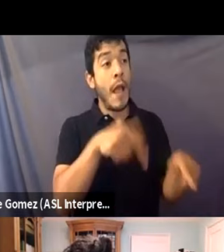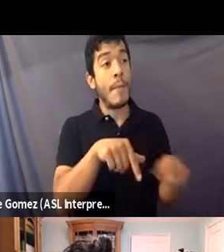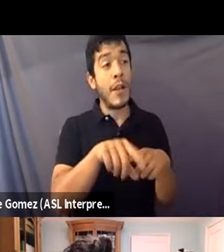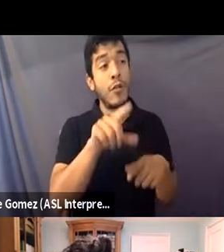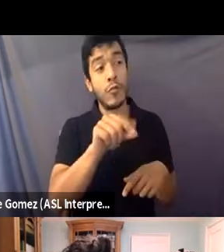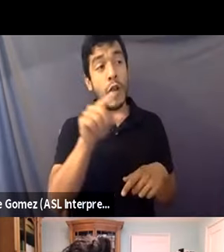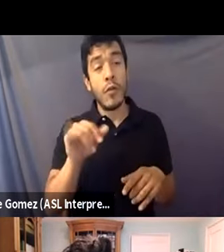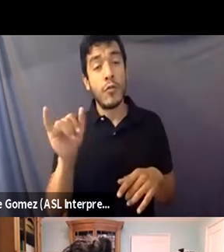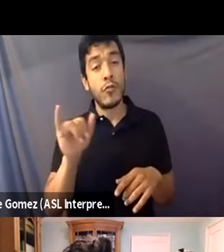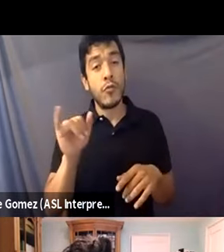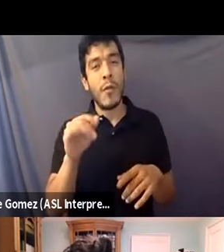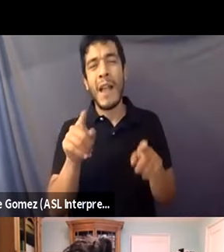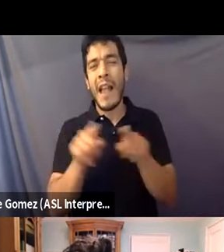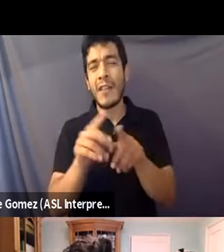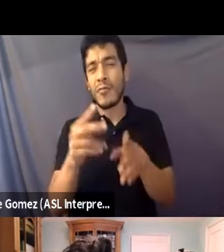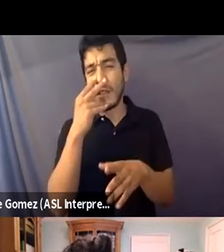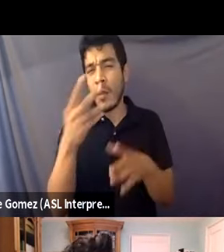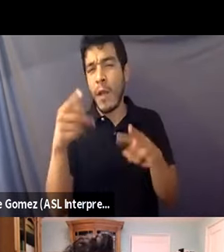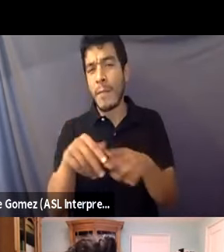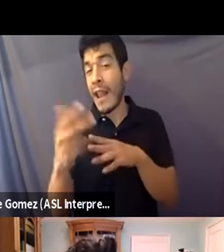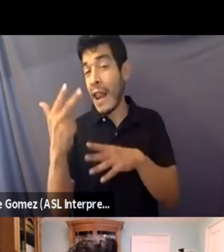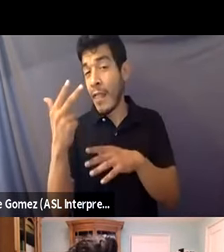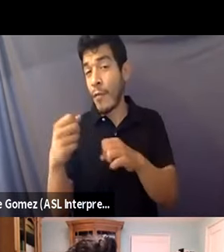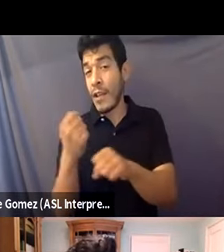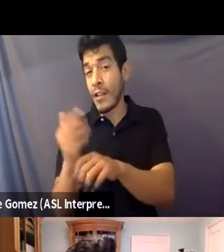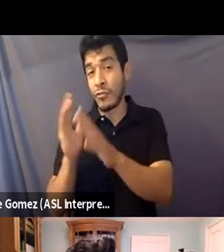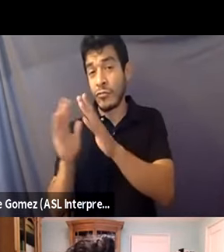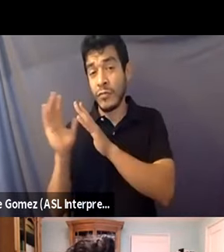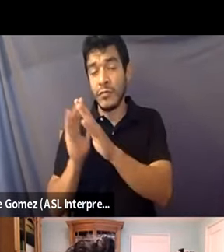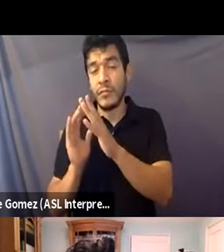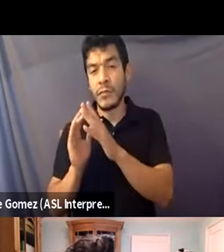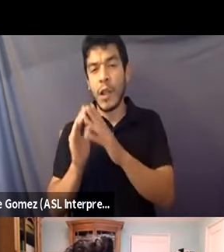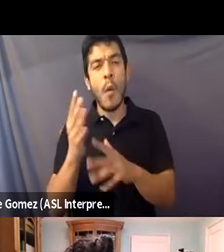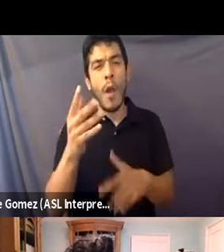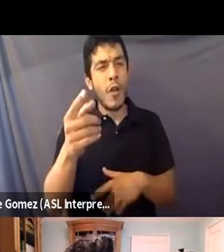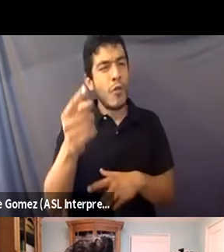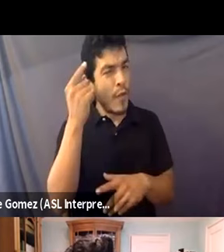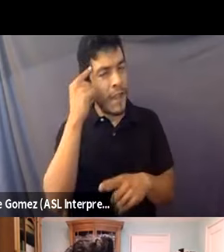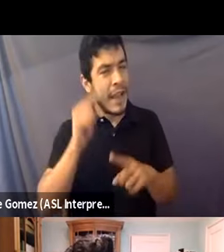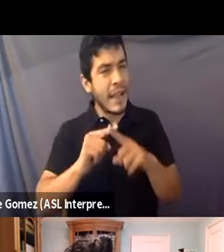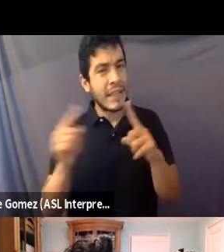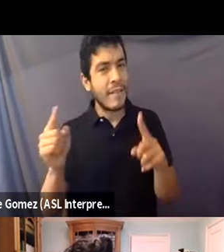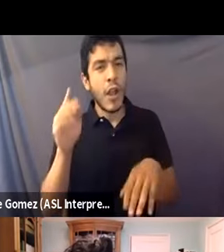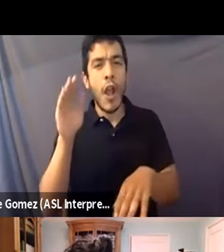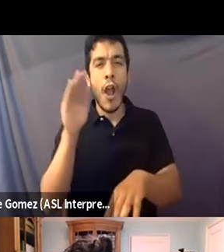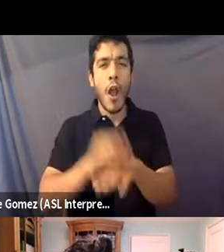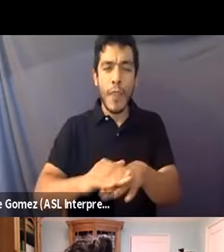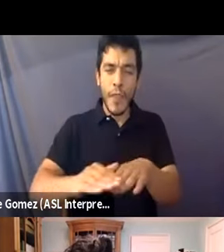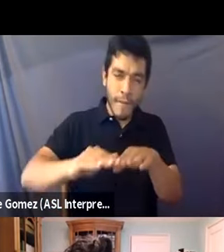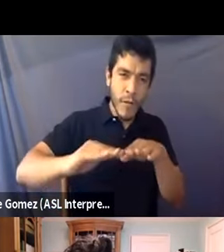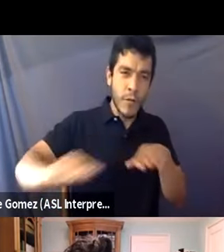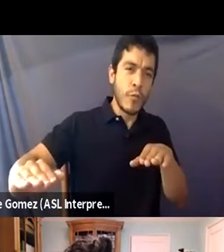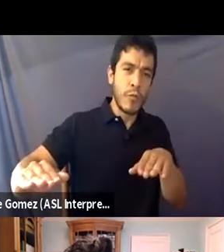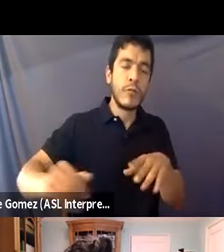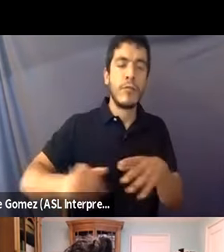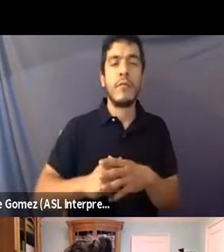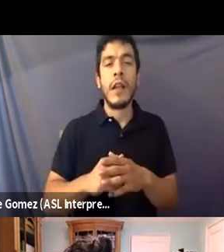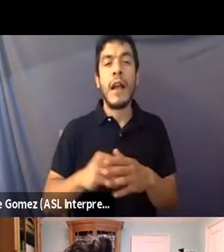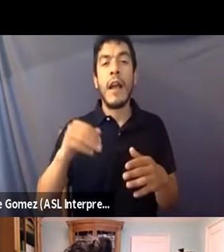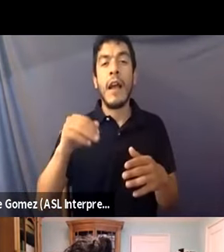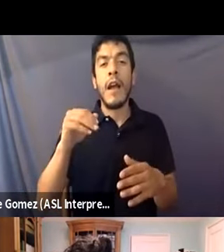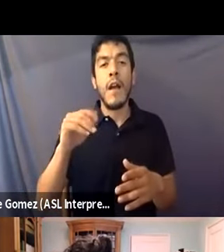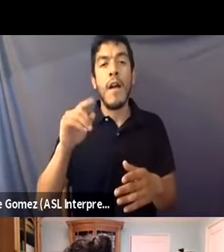see what happened in these last three years, what do you think are the differences on the ground? What's changed on the ground, particularly in terms of voter